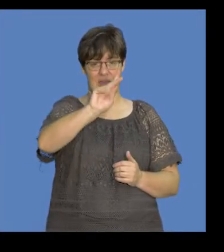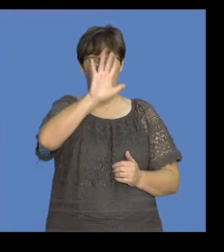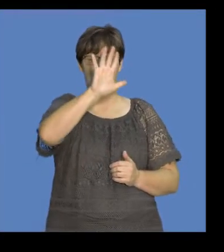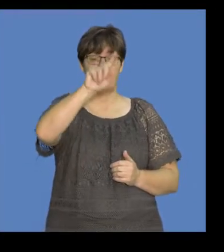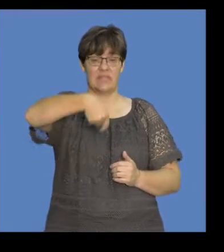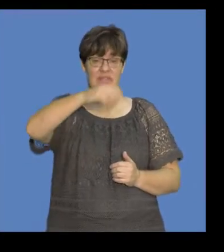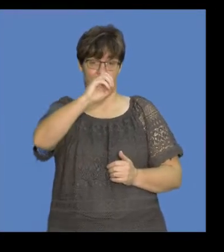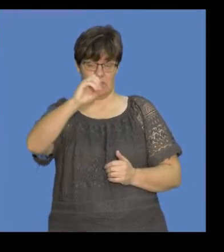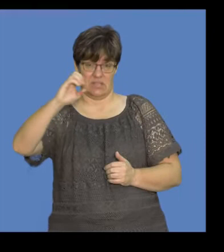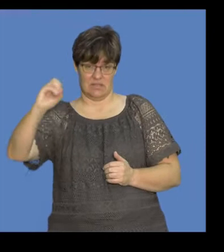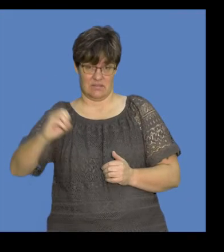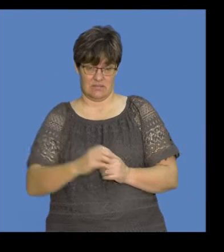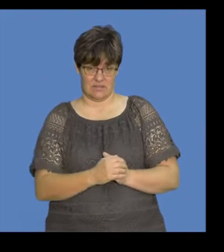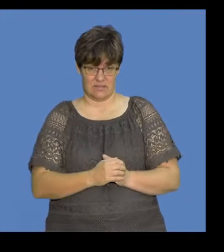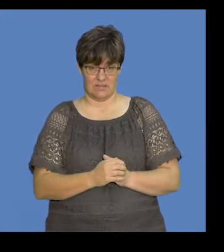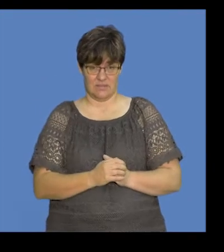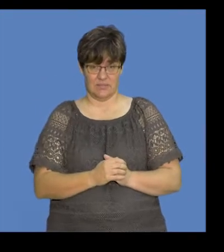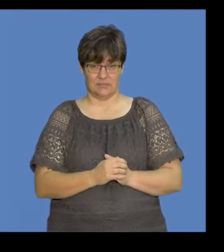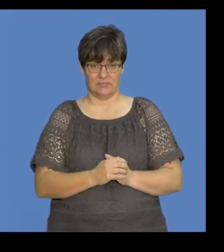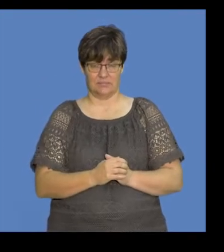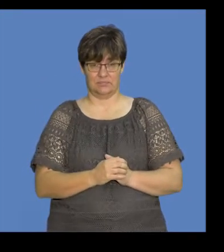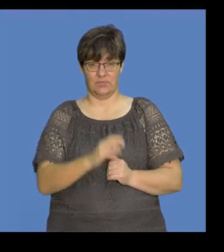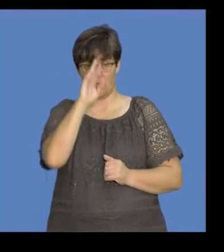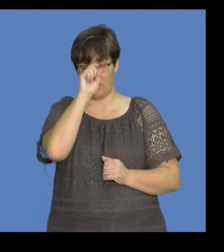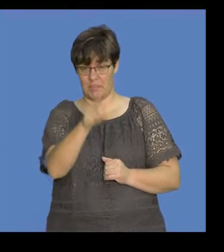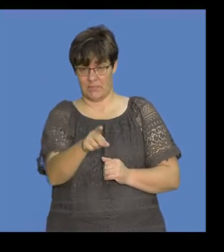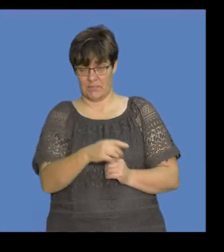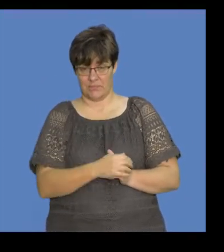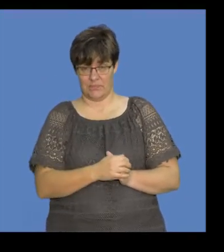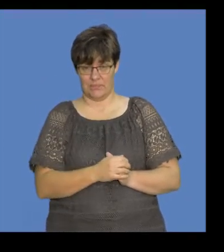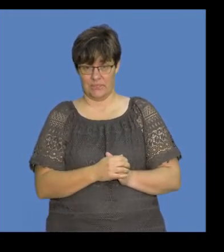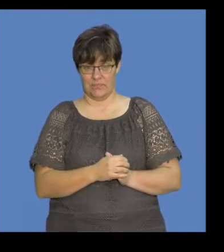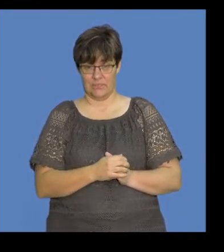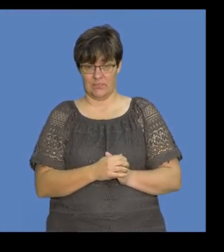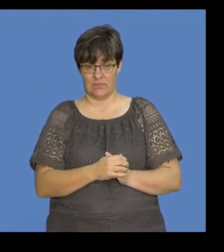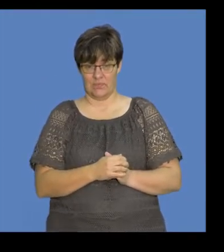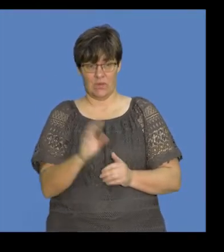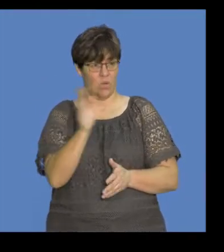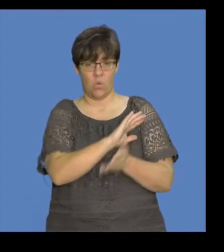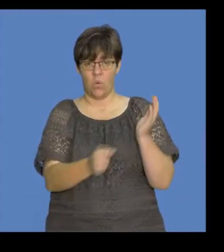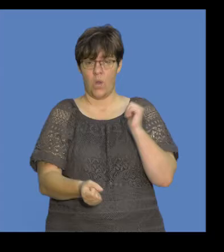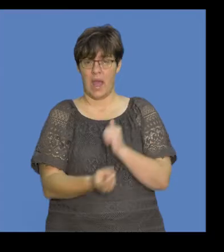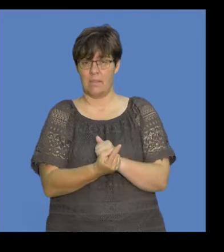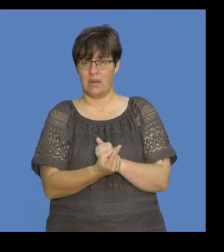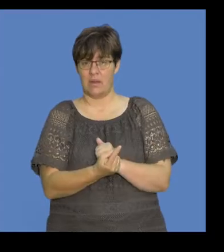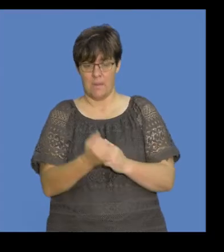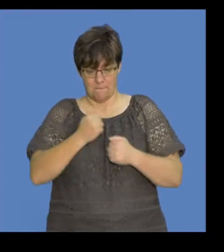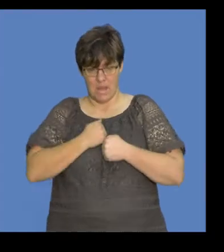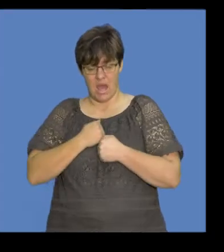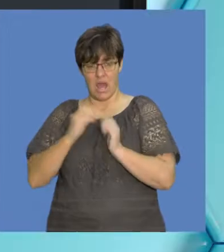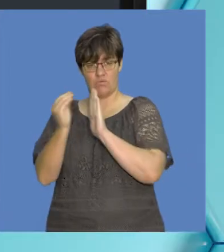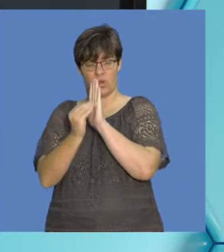5,000 rand, right? Remember, what's happening to our